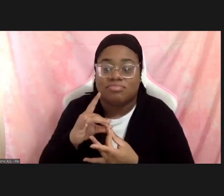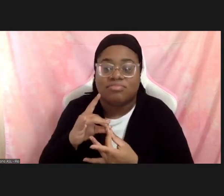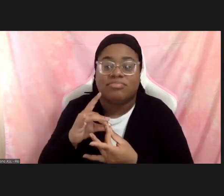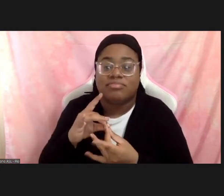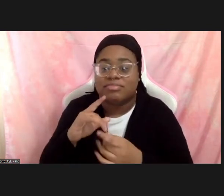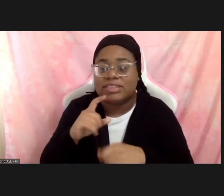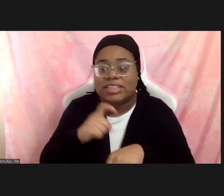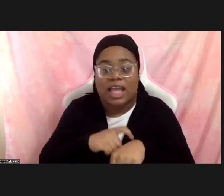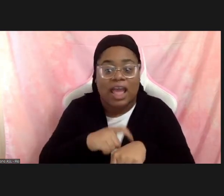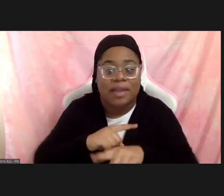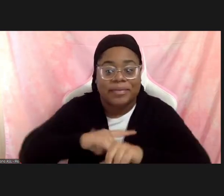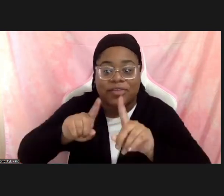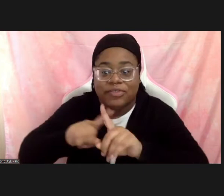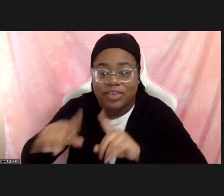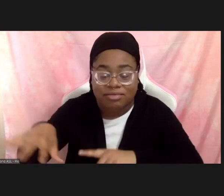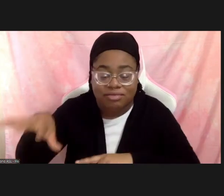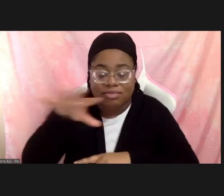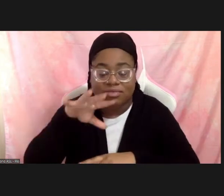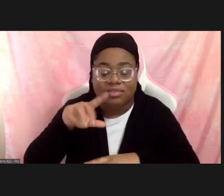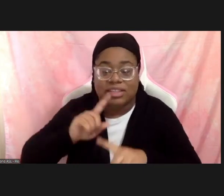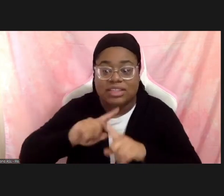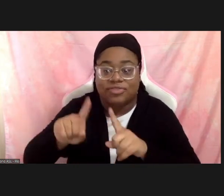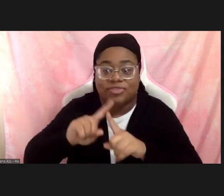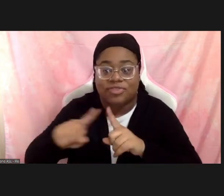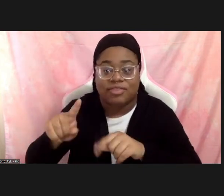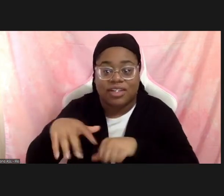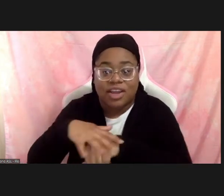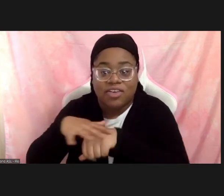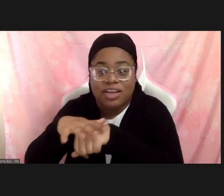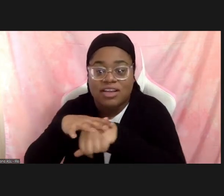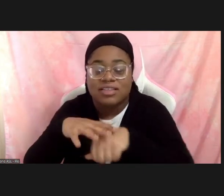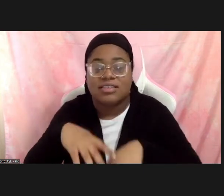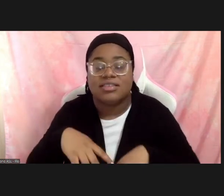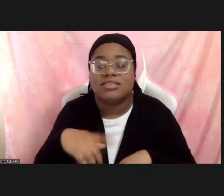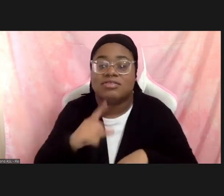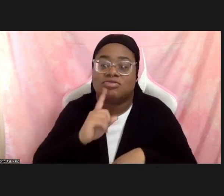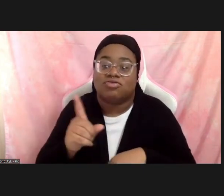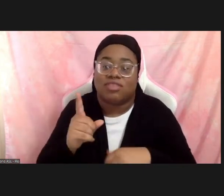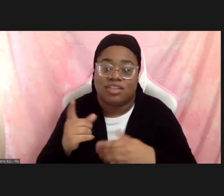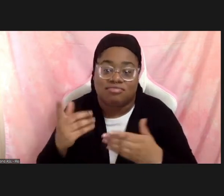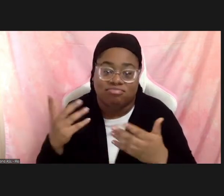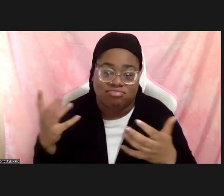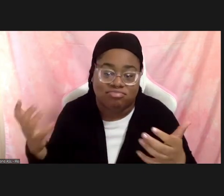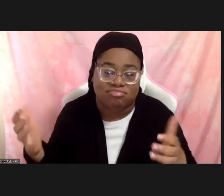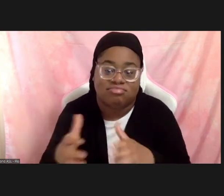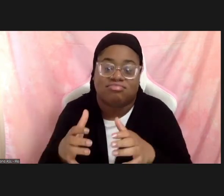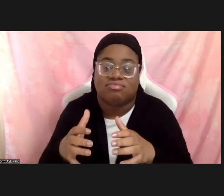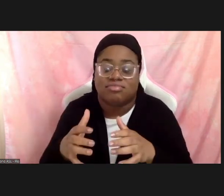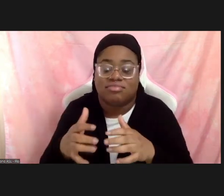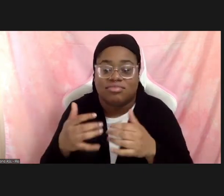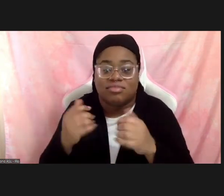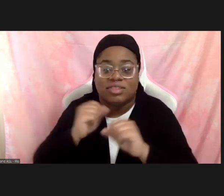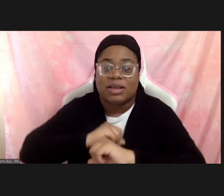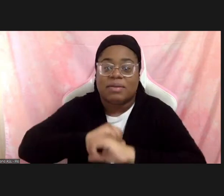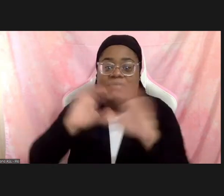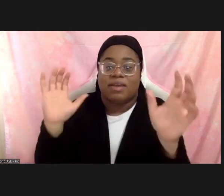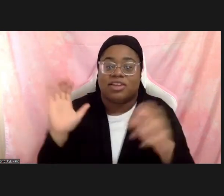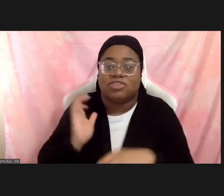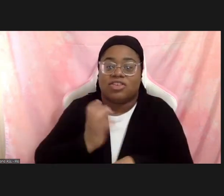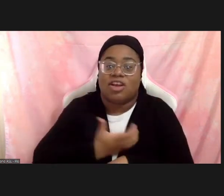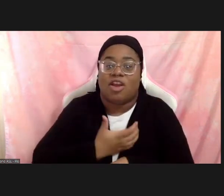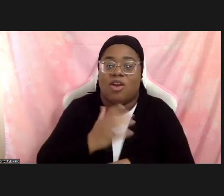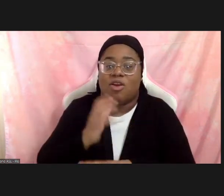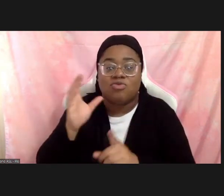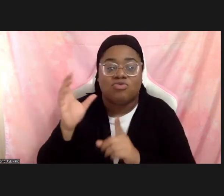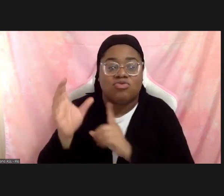time zones, across nations. We are gathered together to imagine the cultural economy